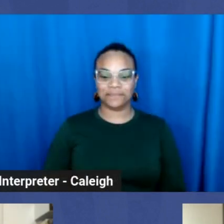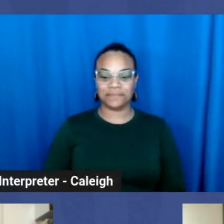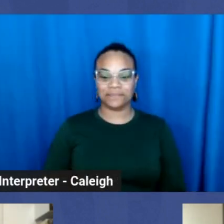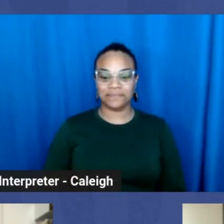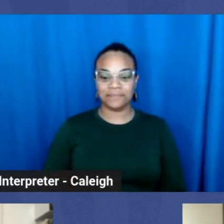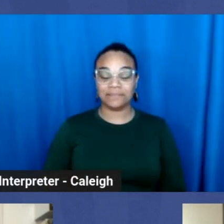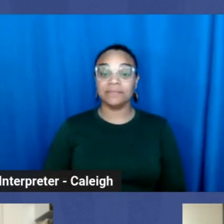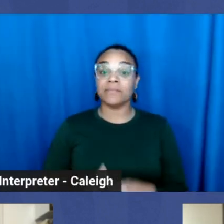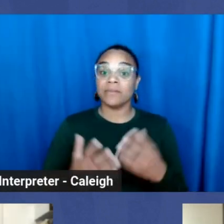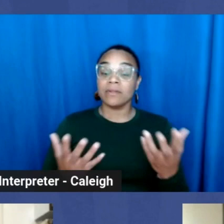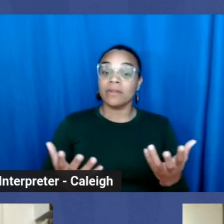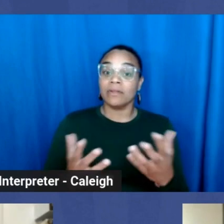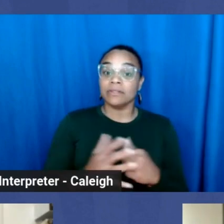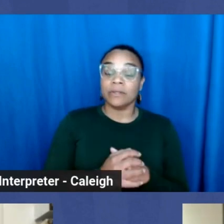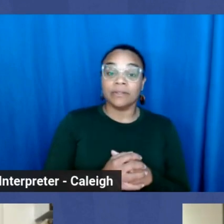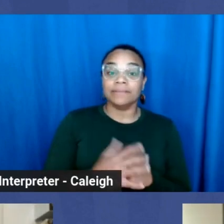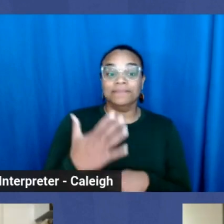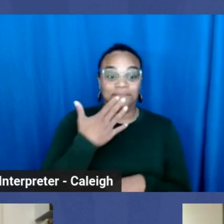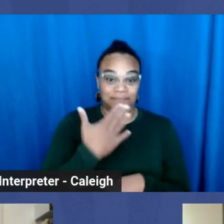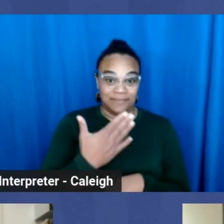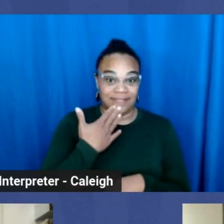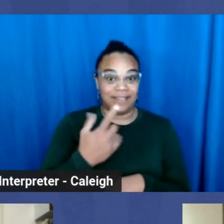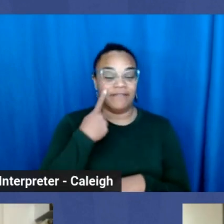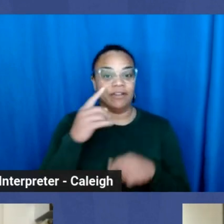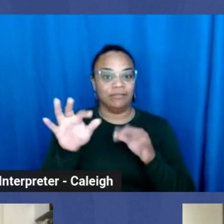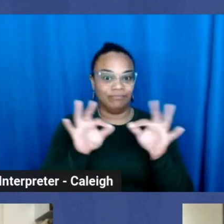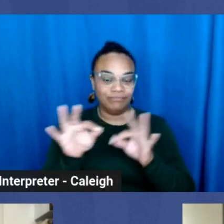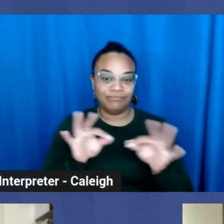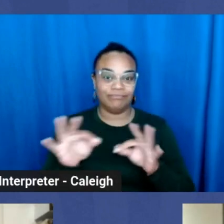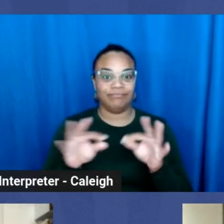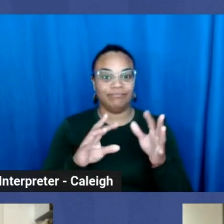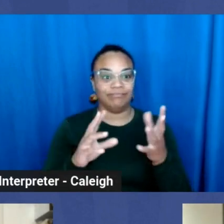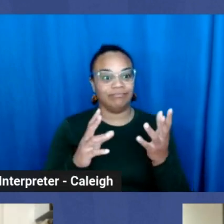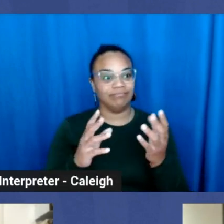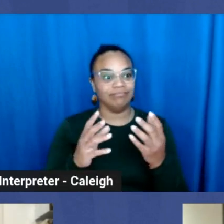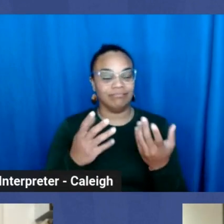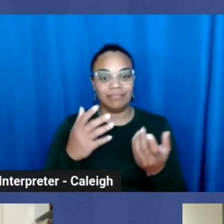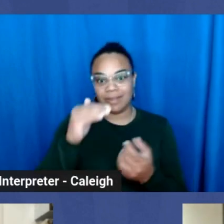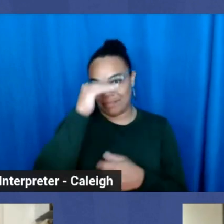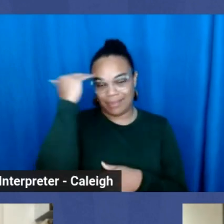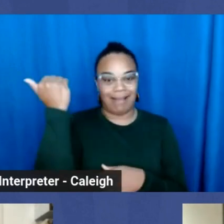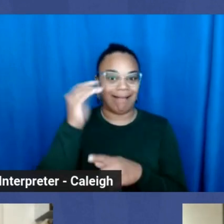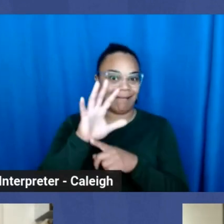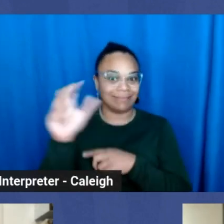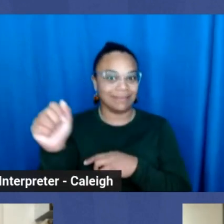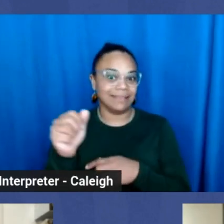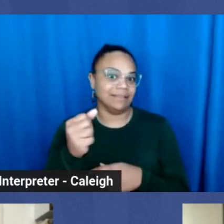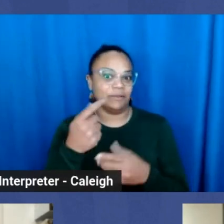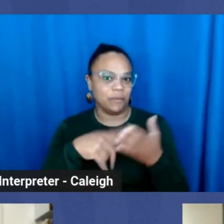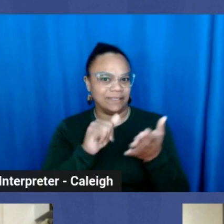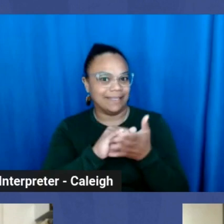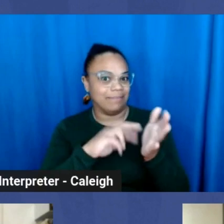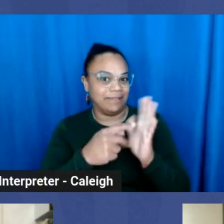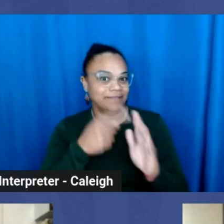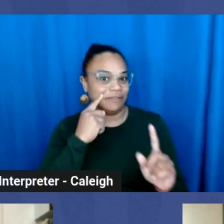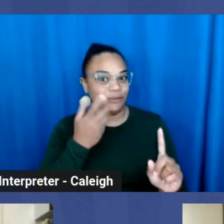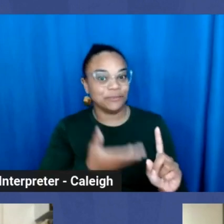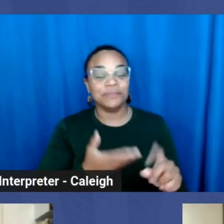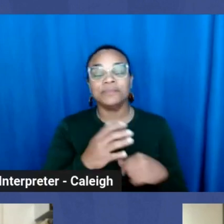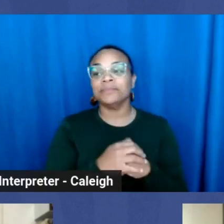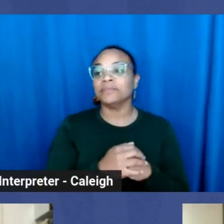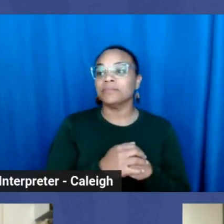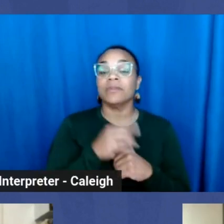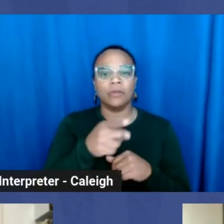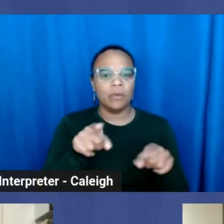All right, so thank you for defining that Black excellence for us and what that means. And you also touched a little bit